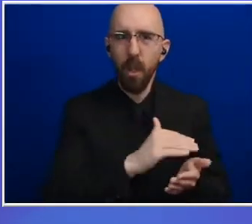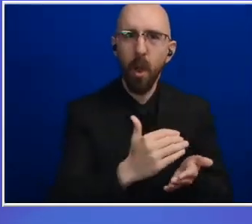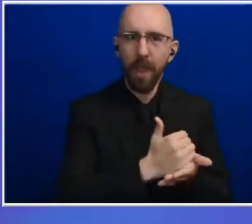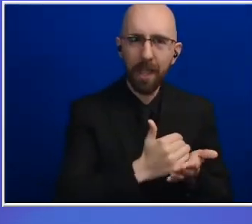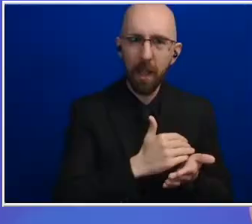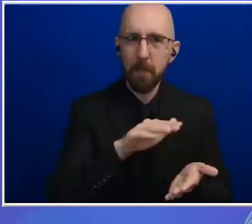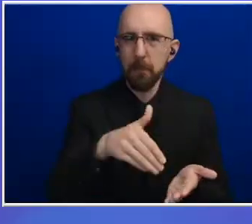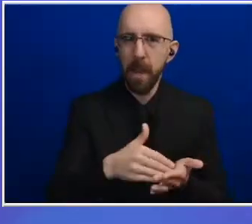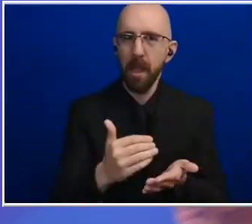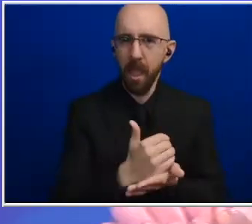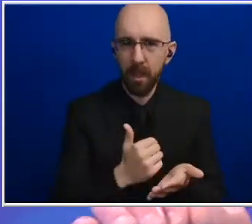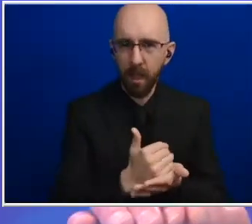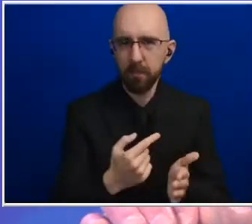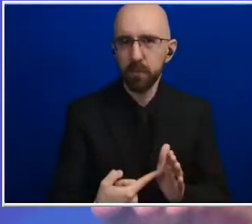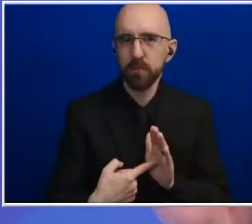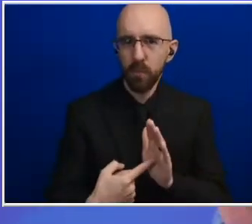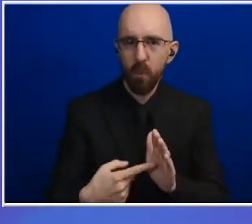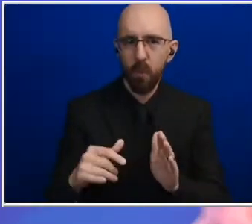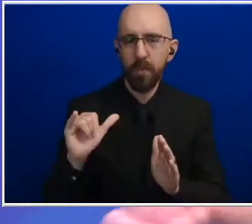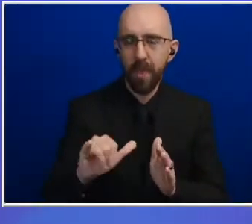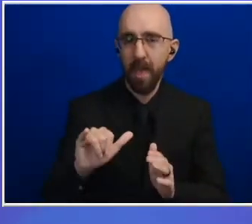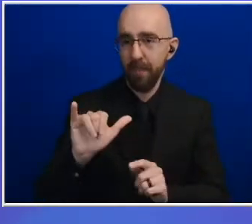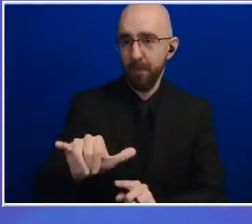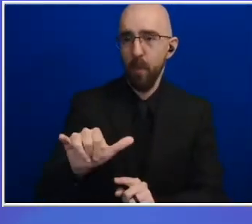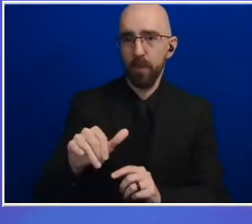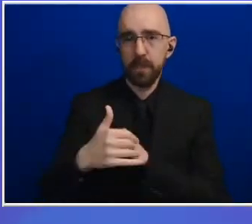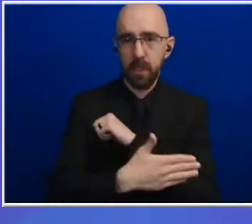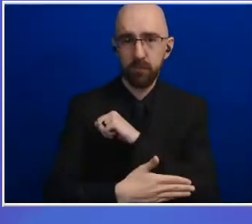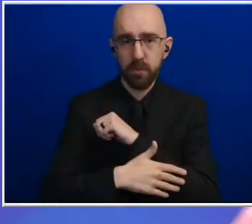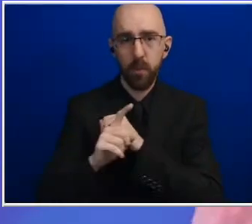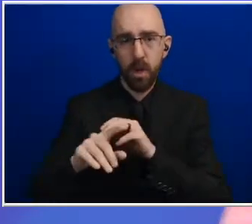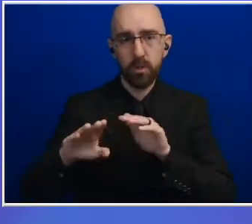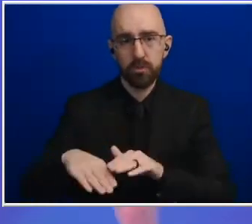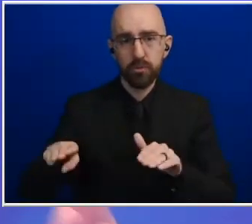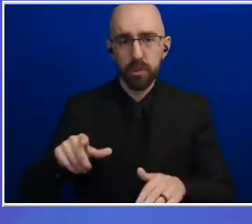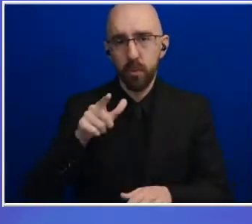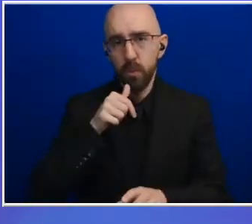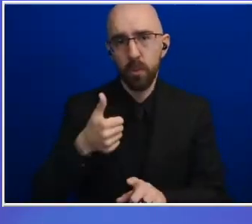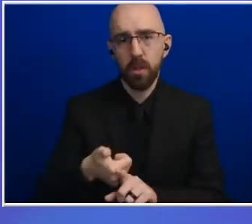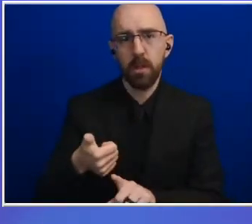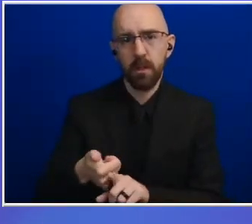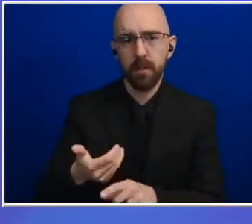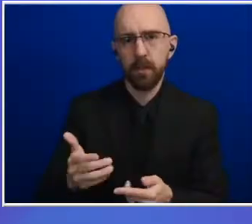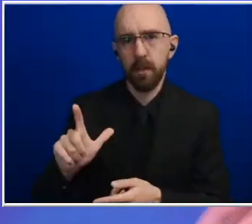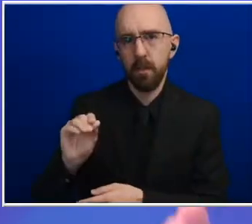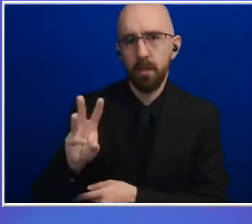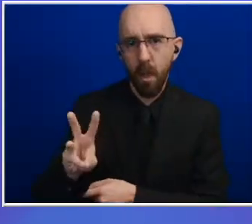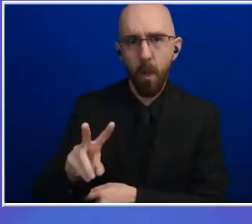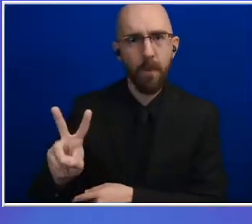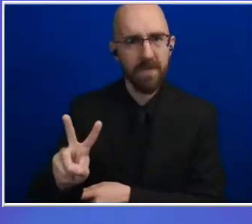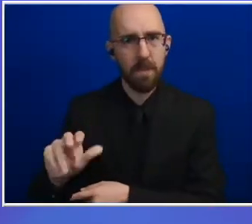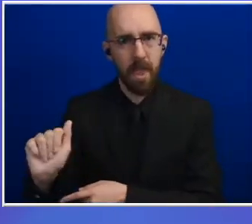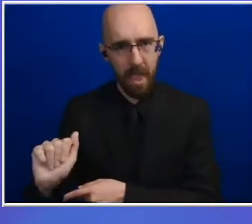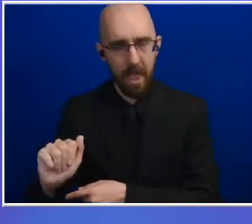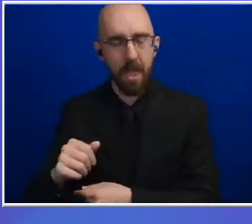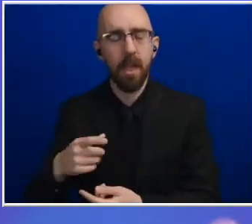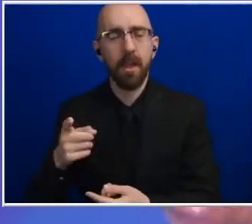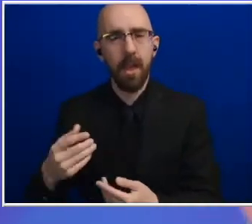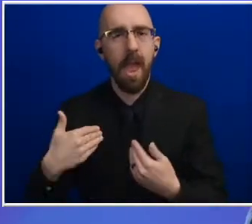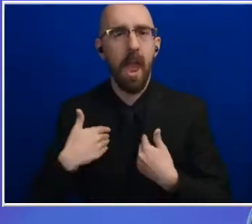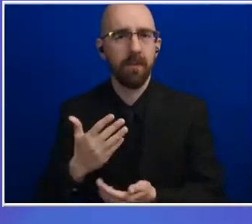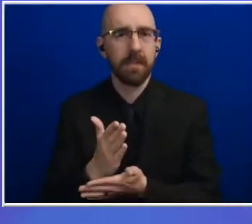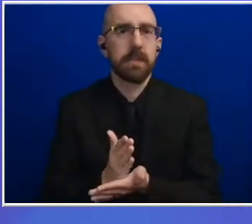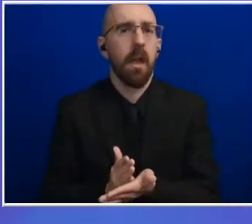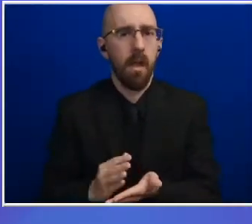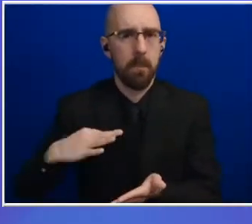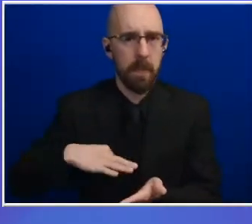that those countries where children who are low in vitamin A do have some benefit with vitamin